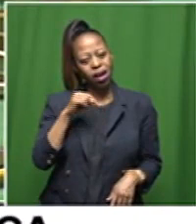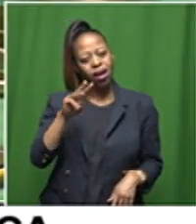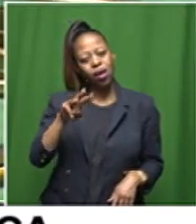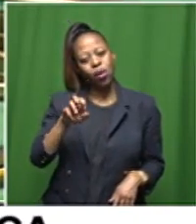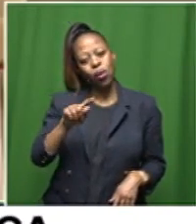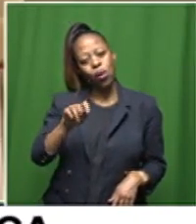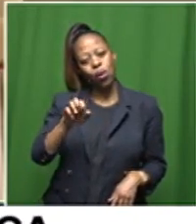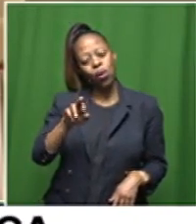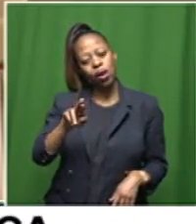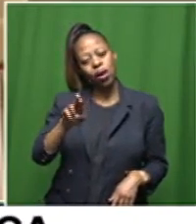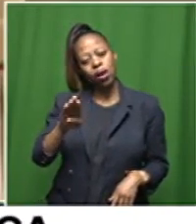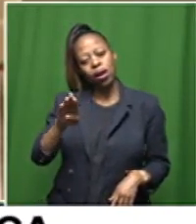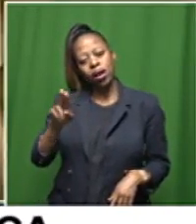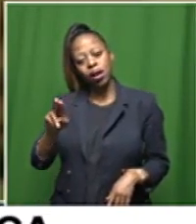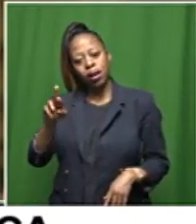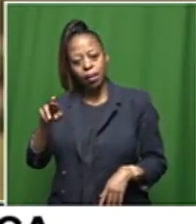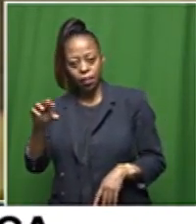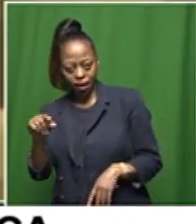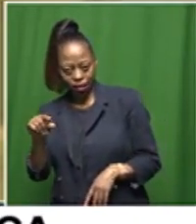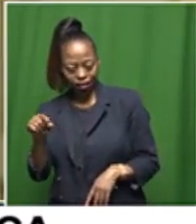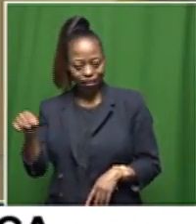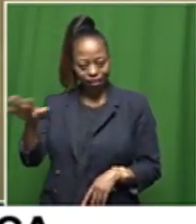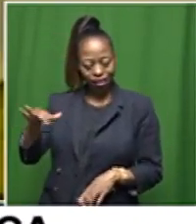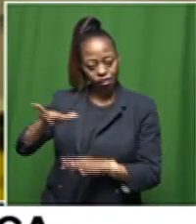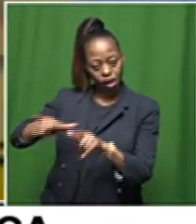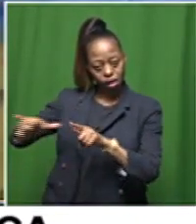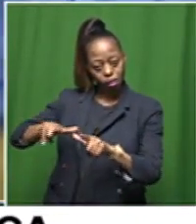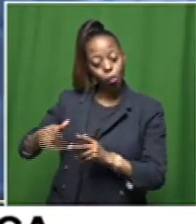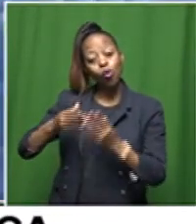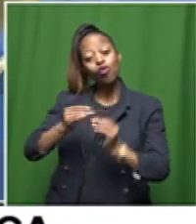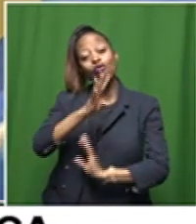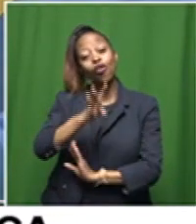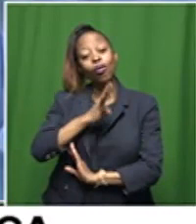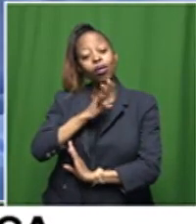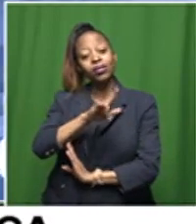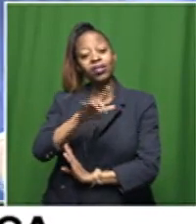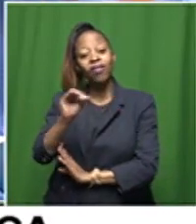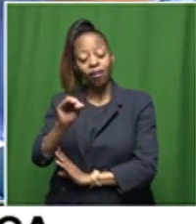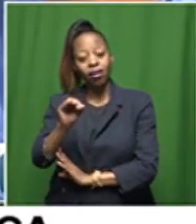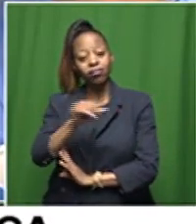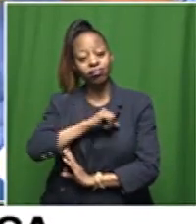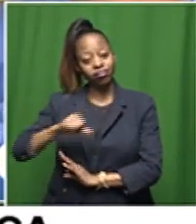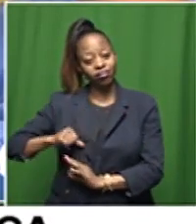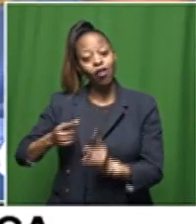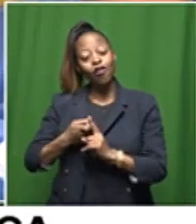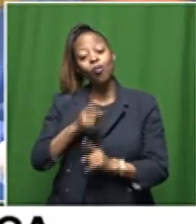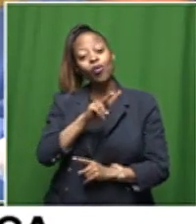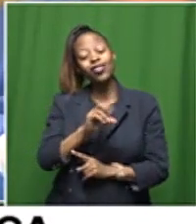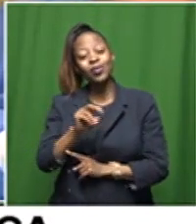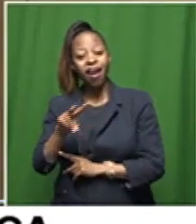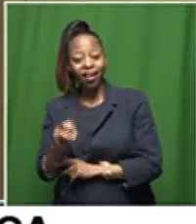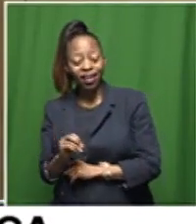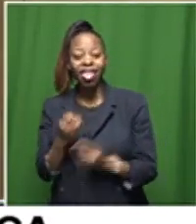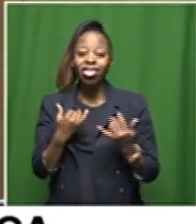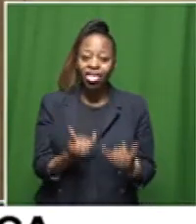Waterberg, Bila, the famous Bila, we had already done 4,700 cases since 2020. And now